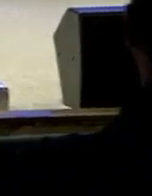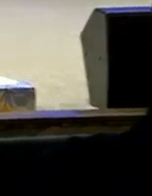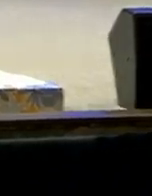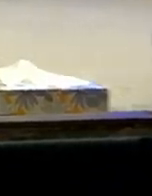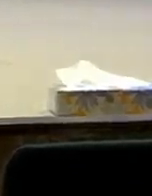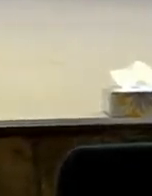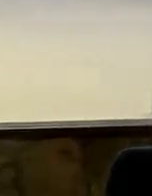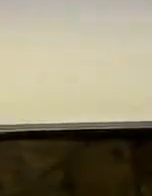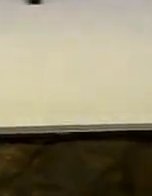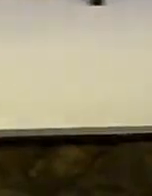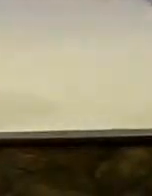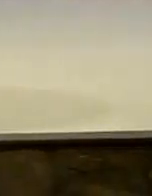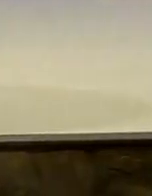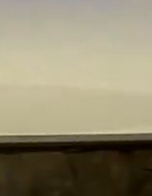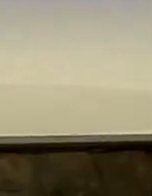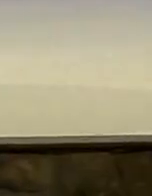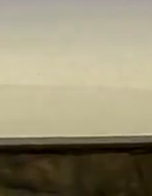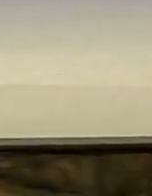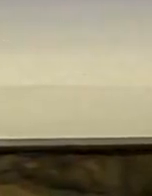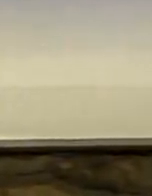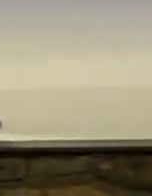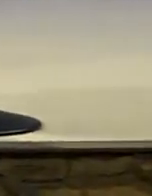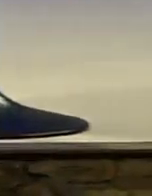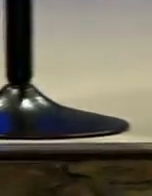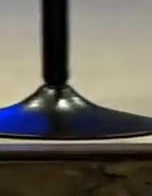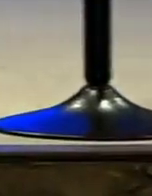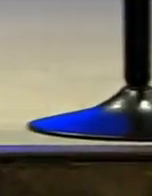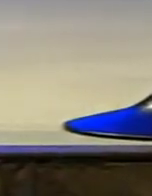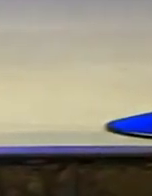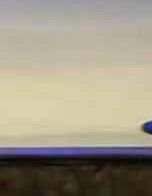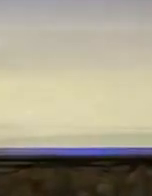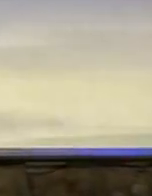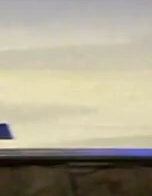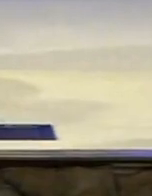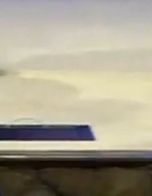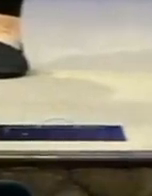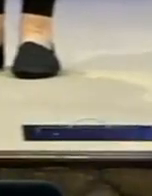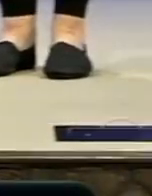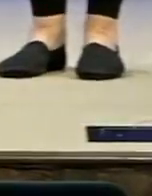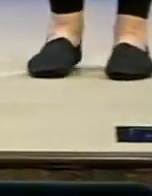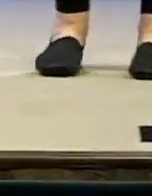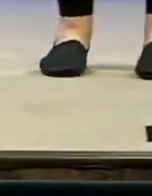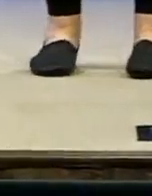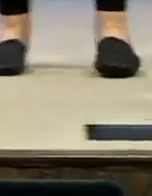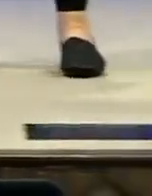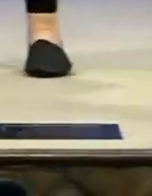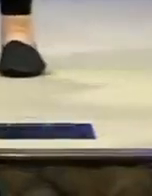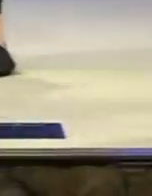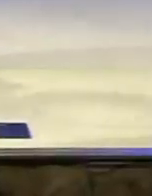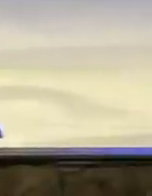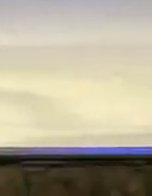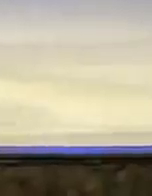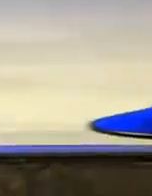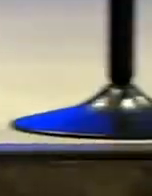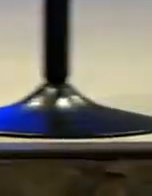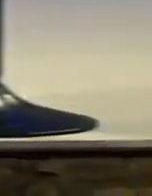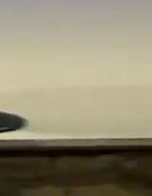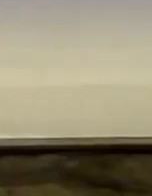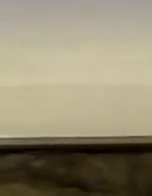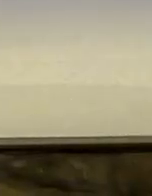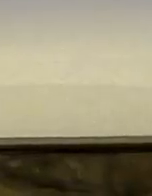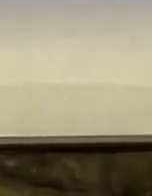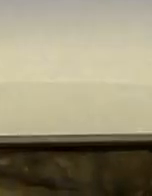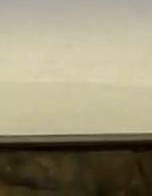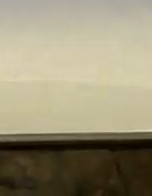week. Things may have felt like all hell crumbled around me today. But I'm going to praise God because he's good regardless, right? He